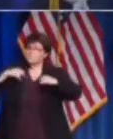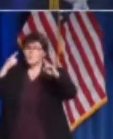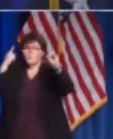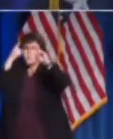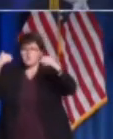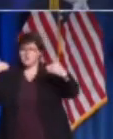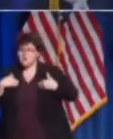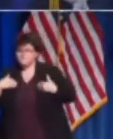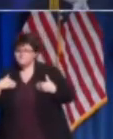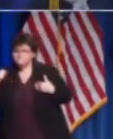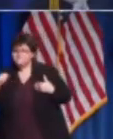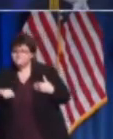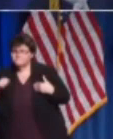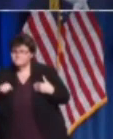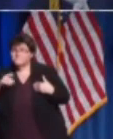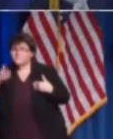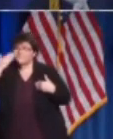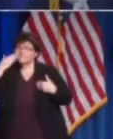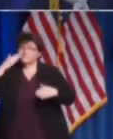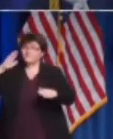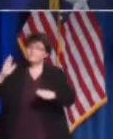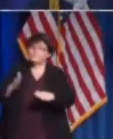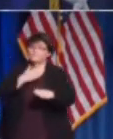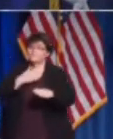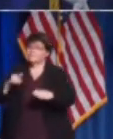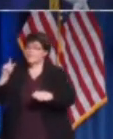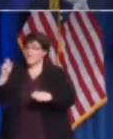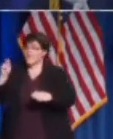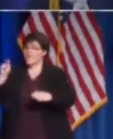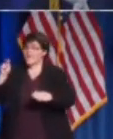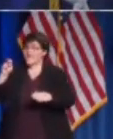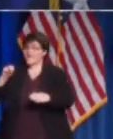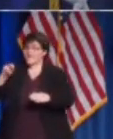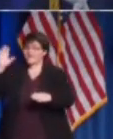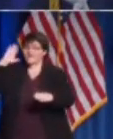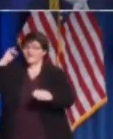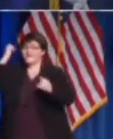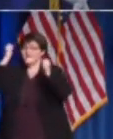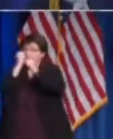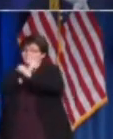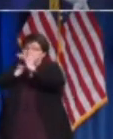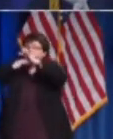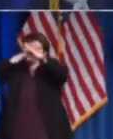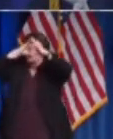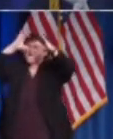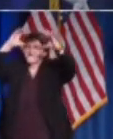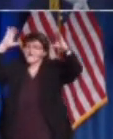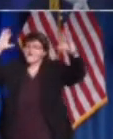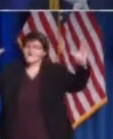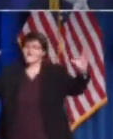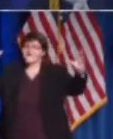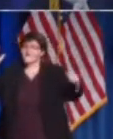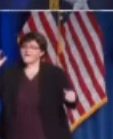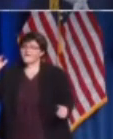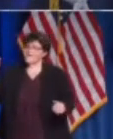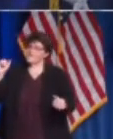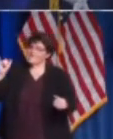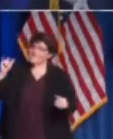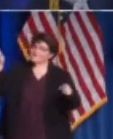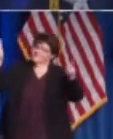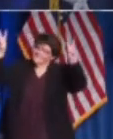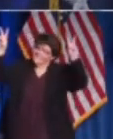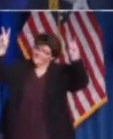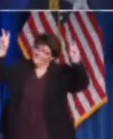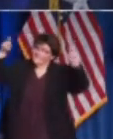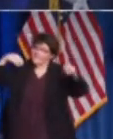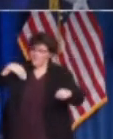John Lennon, you know, saying imagine. But he also said something that I think all governors, and I know Dan Malloy knows